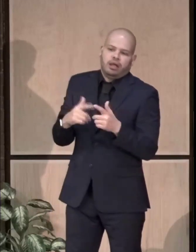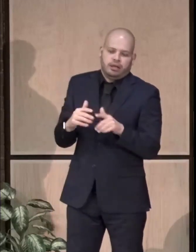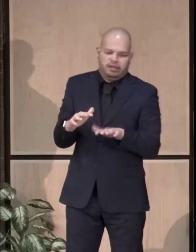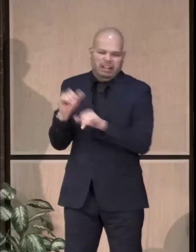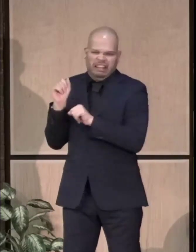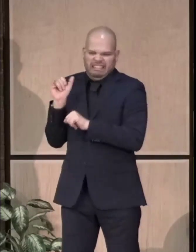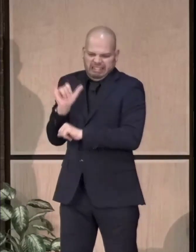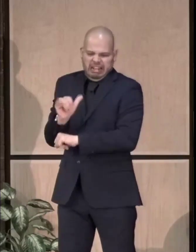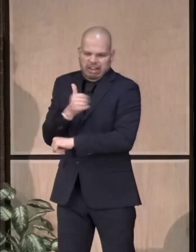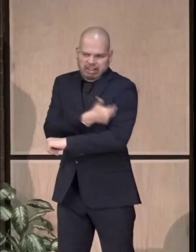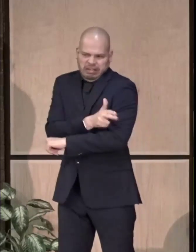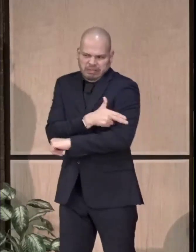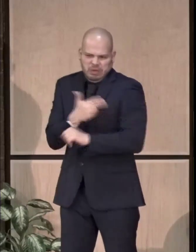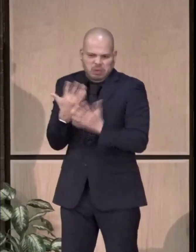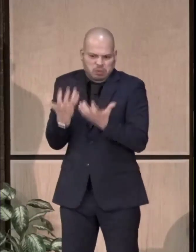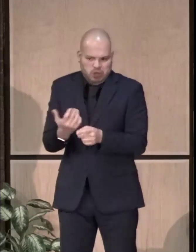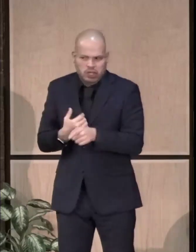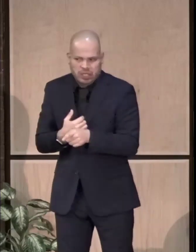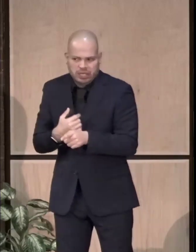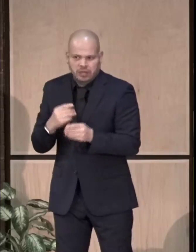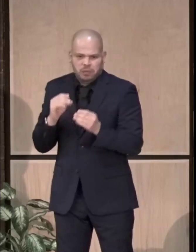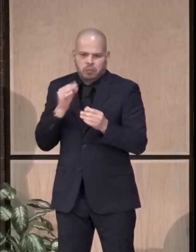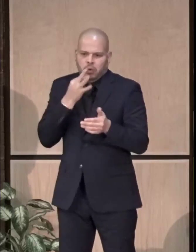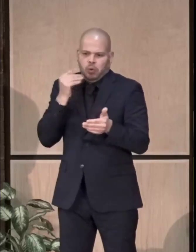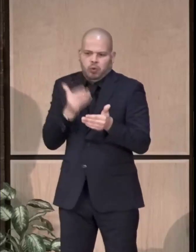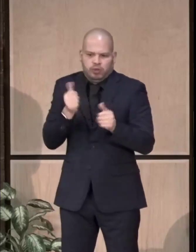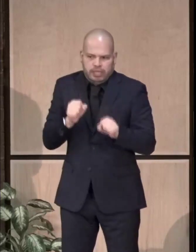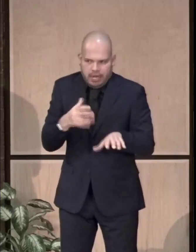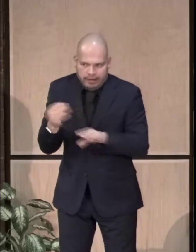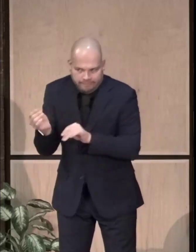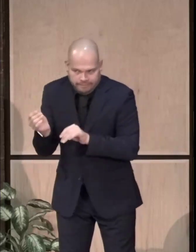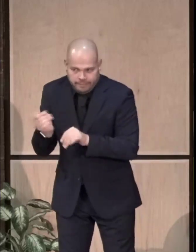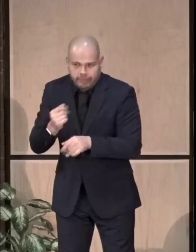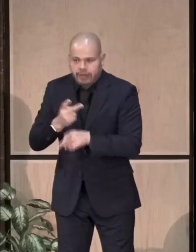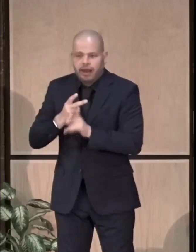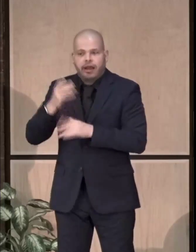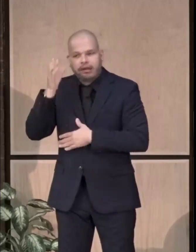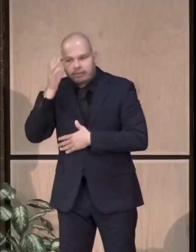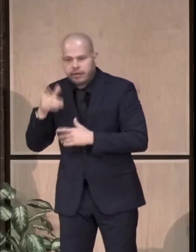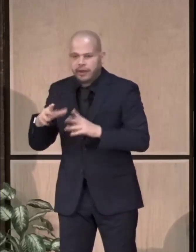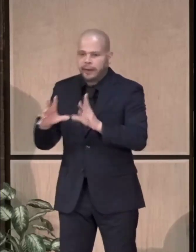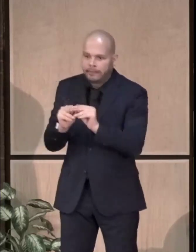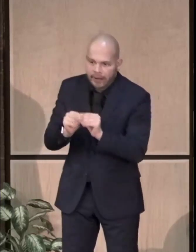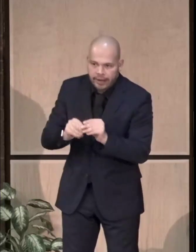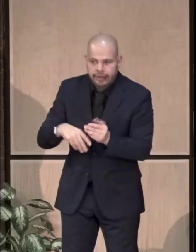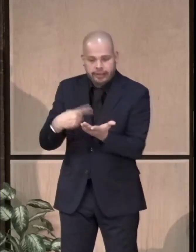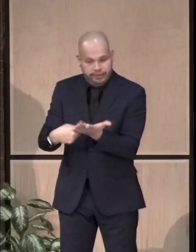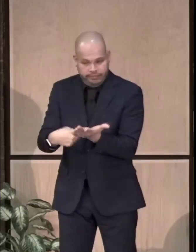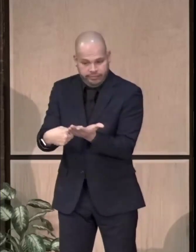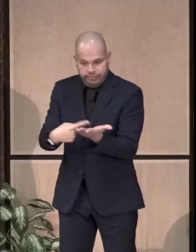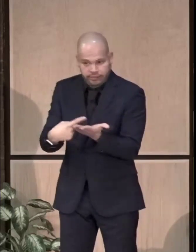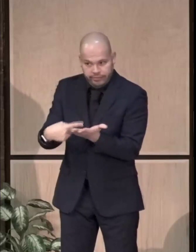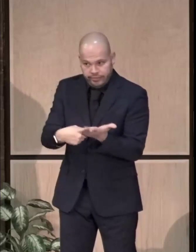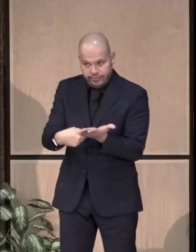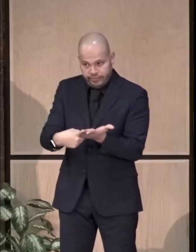some sort, but this is referring to the actual, or Card end up calling Hodgson and advising that he